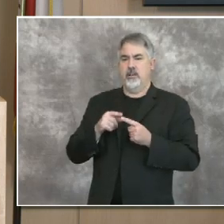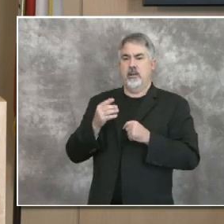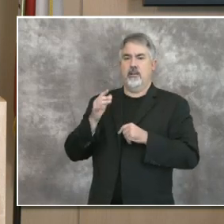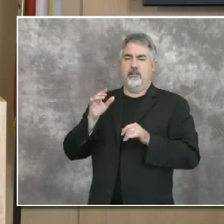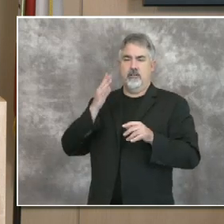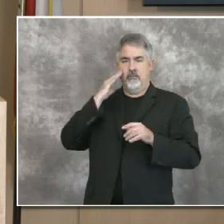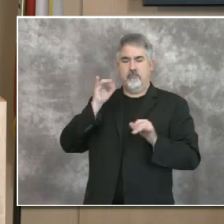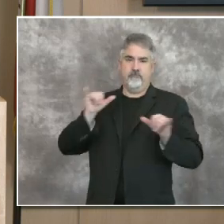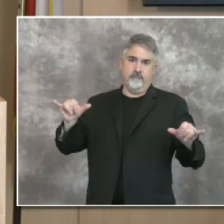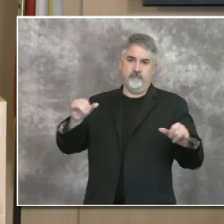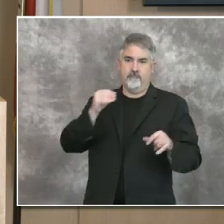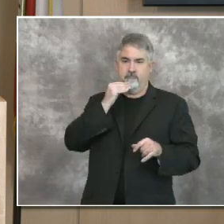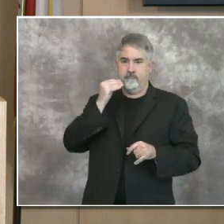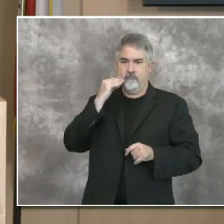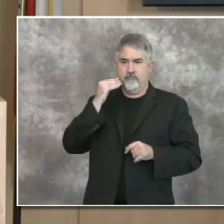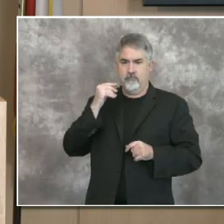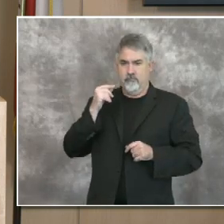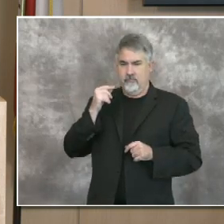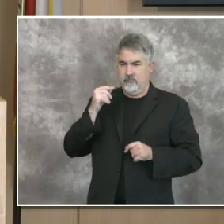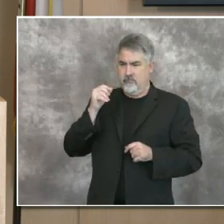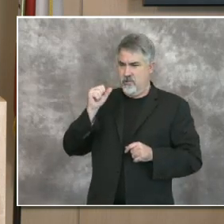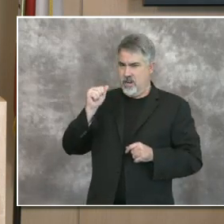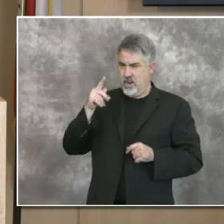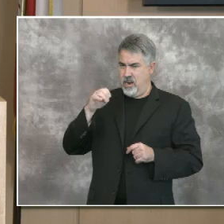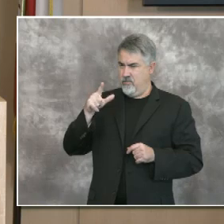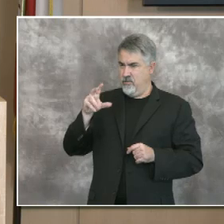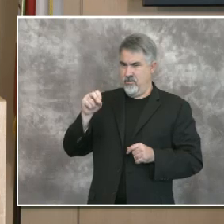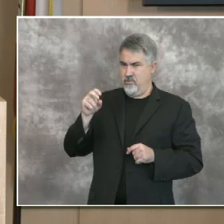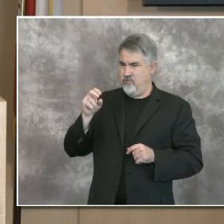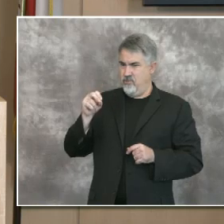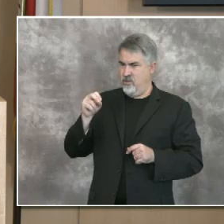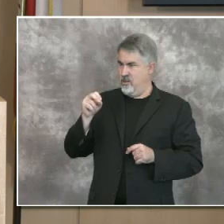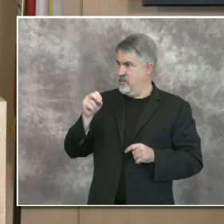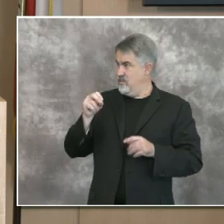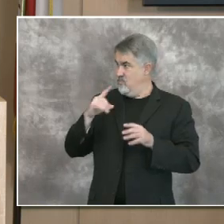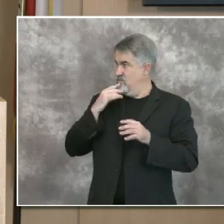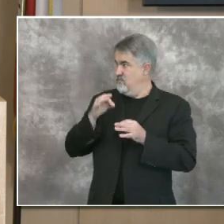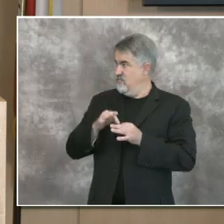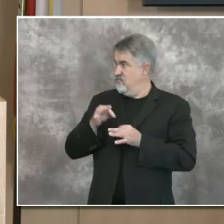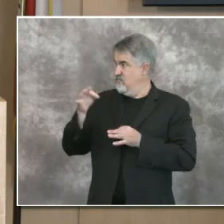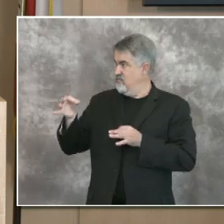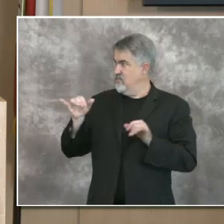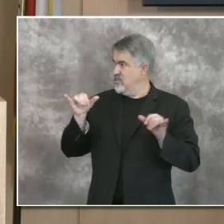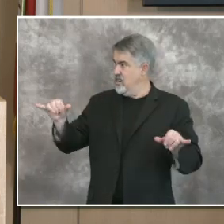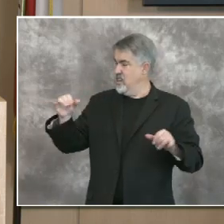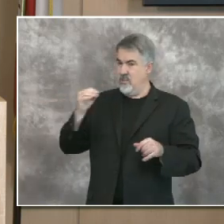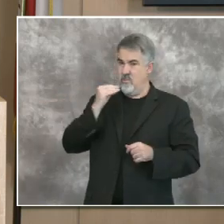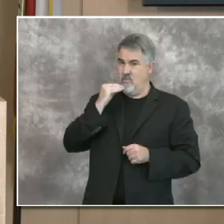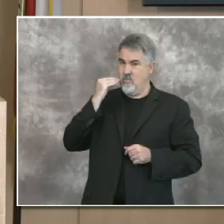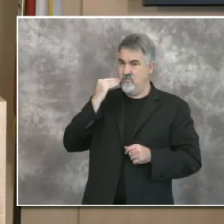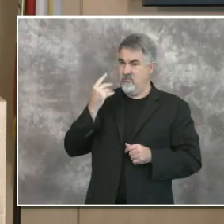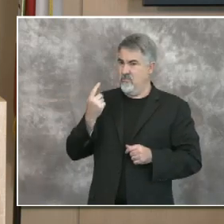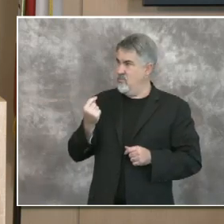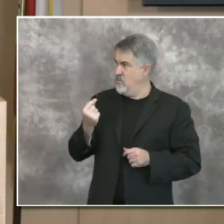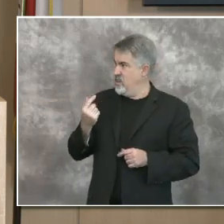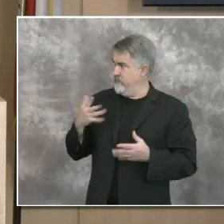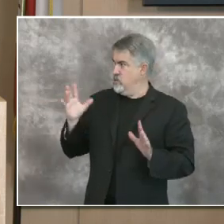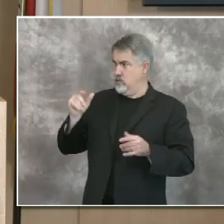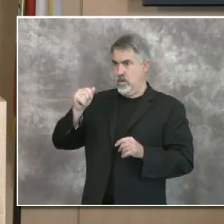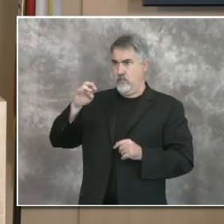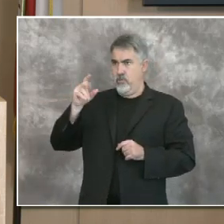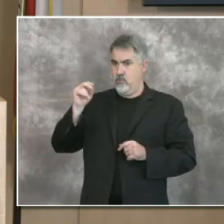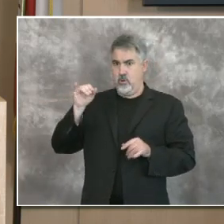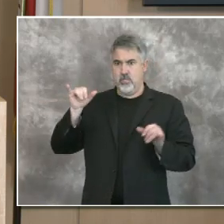on April 30th. Will that be extended tomorrow? And if so, how long can we expect the stay-at-home order to be extended here in the county? And my